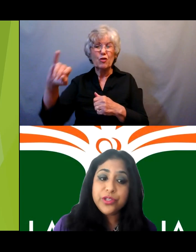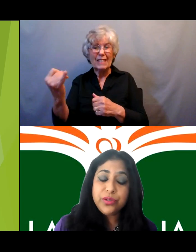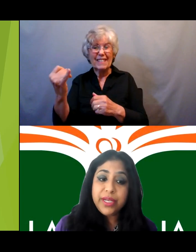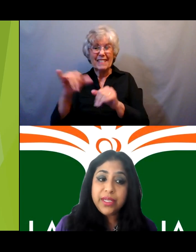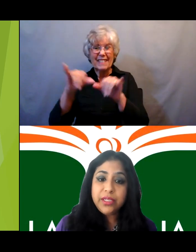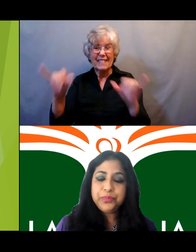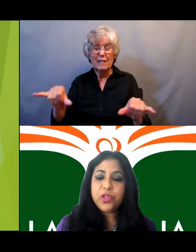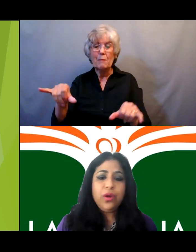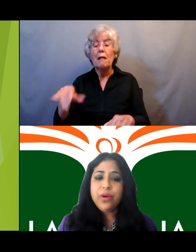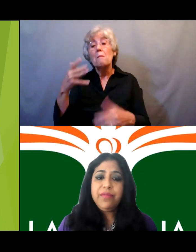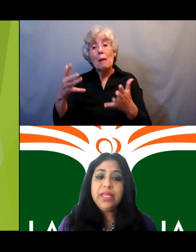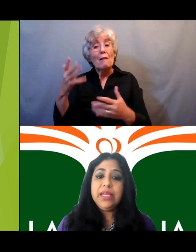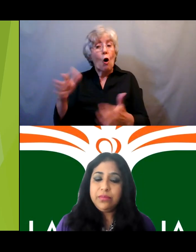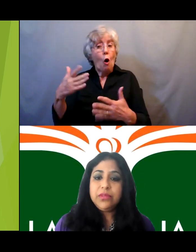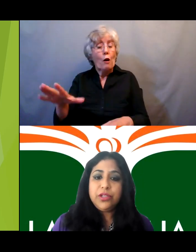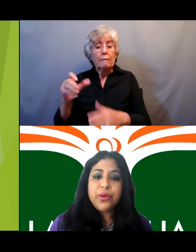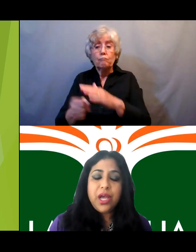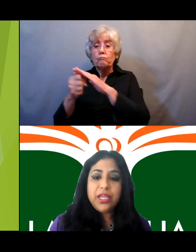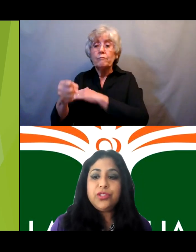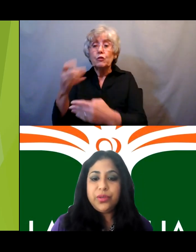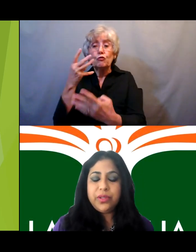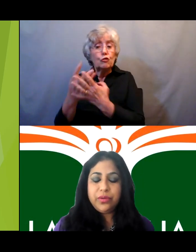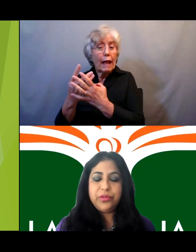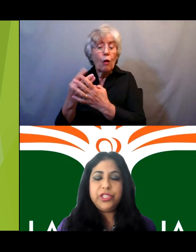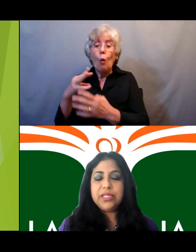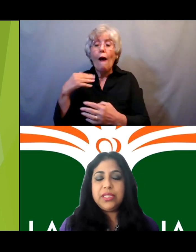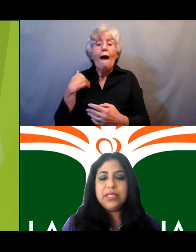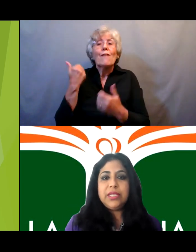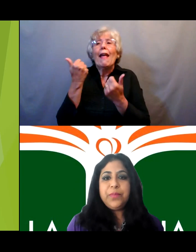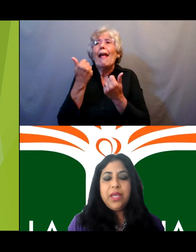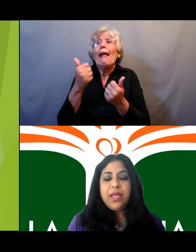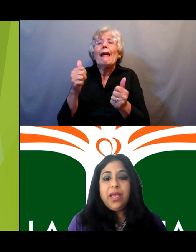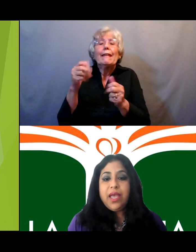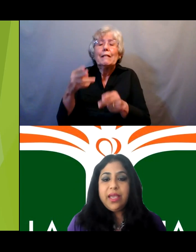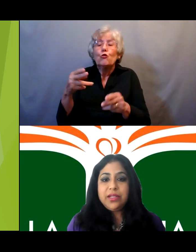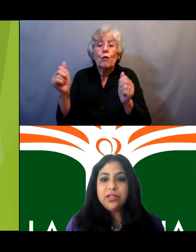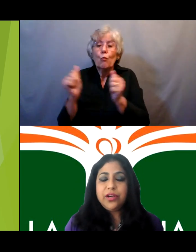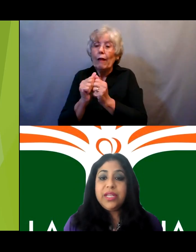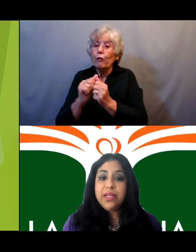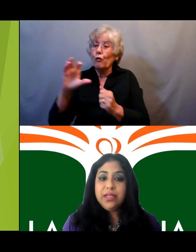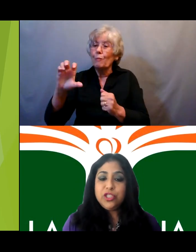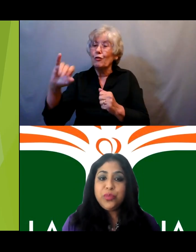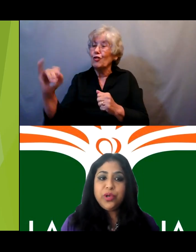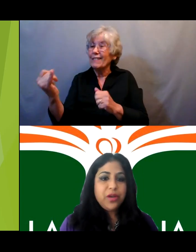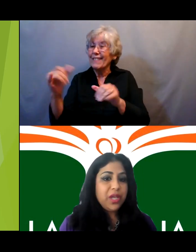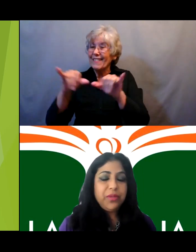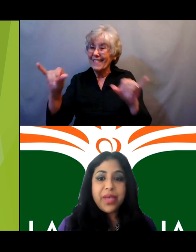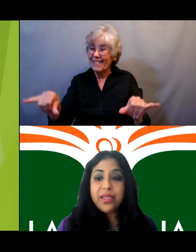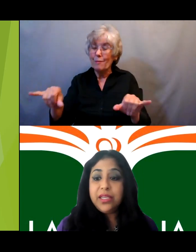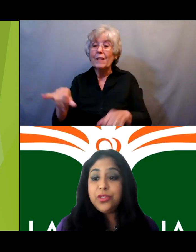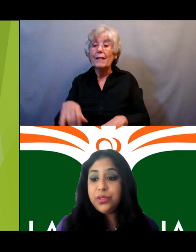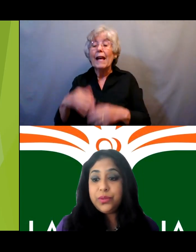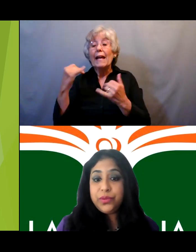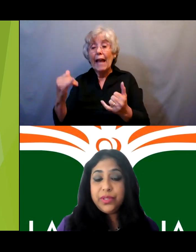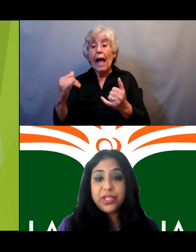been incarcerated or have any history with the criminal justice system, and are needing support now coming